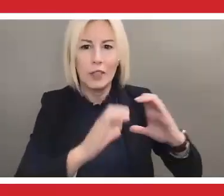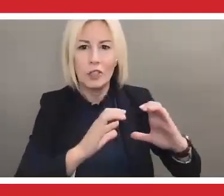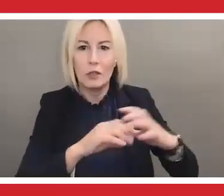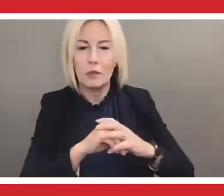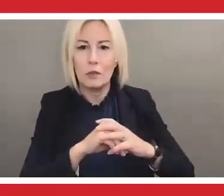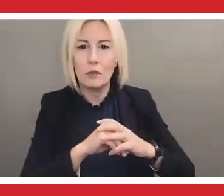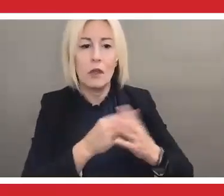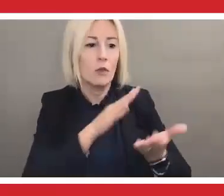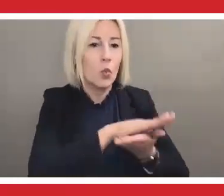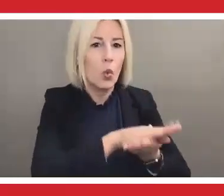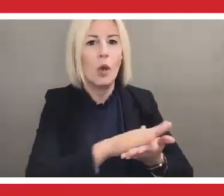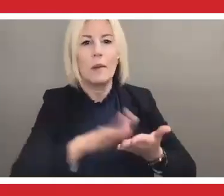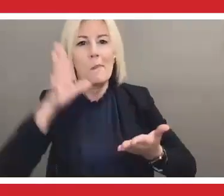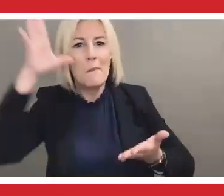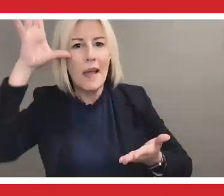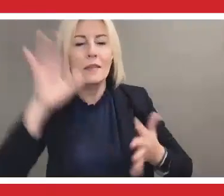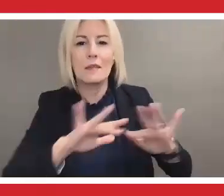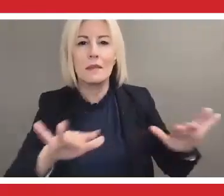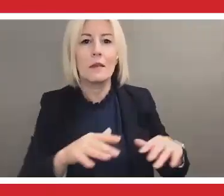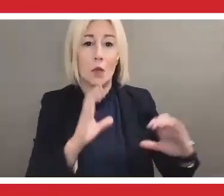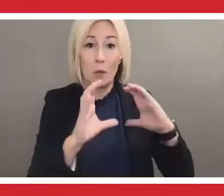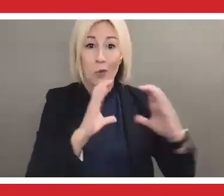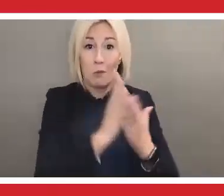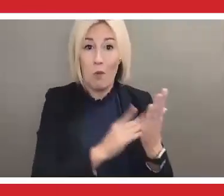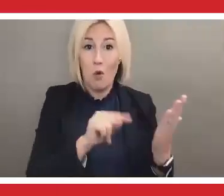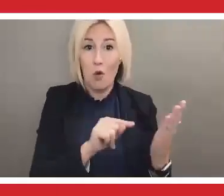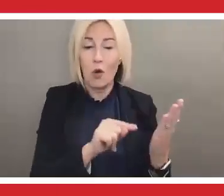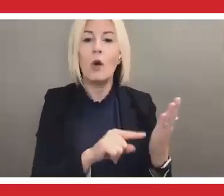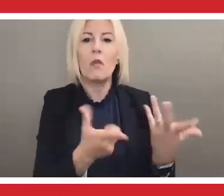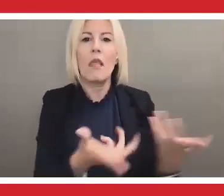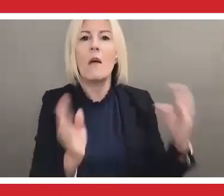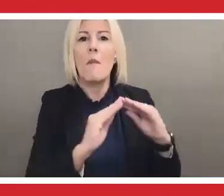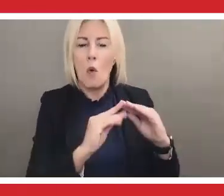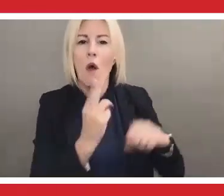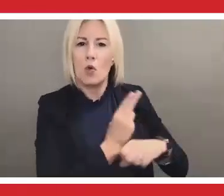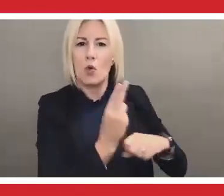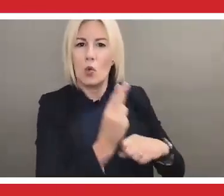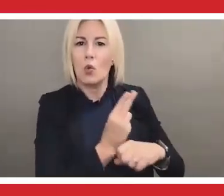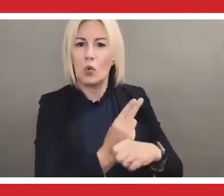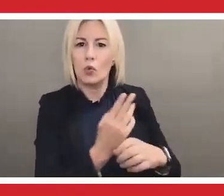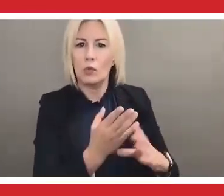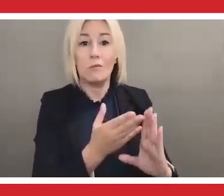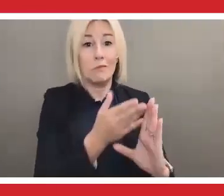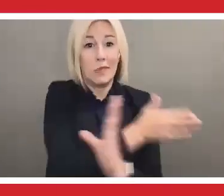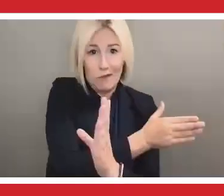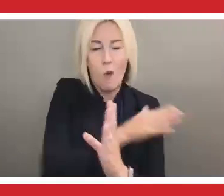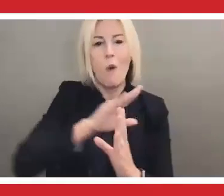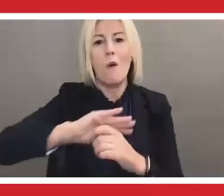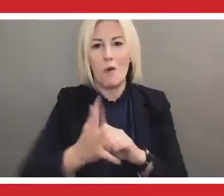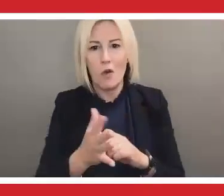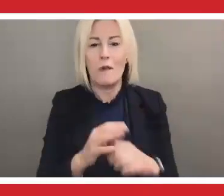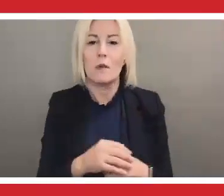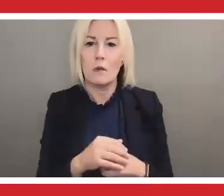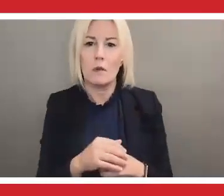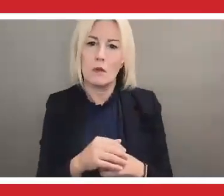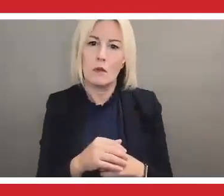parents. And the communication side was a lot more used before for COVID than actually the distance learning